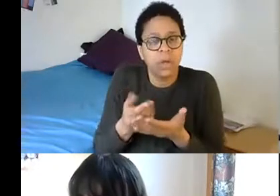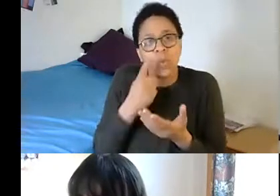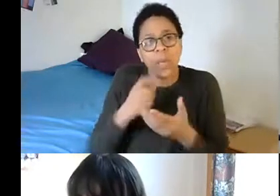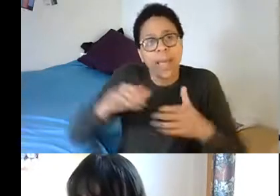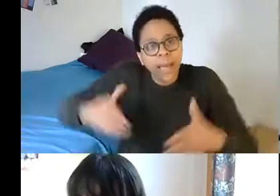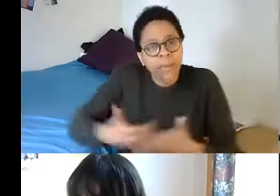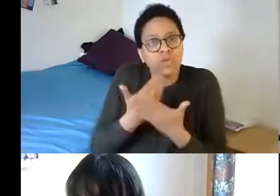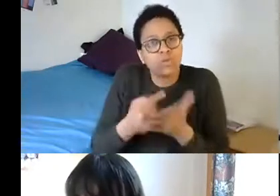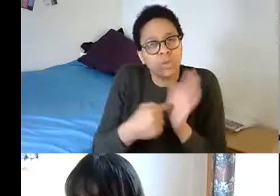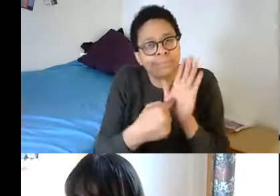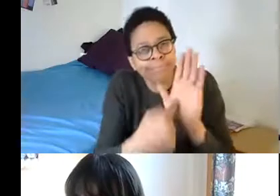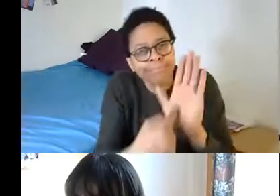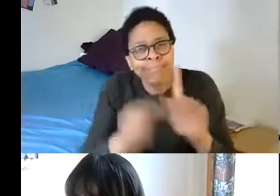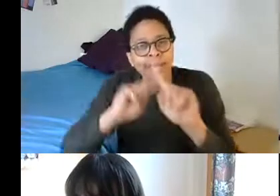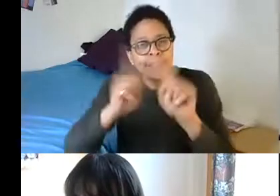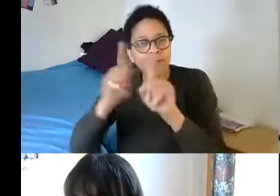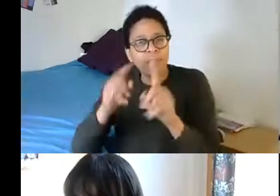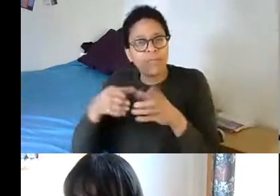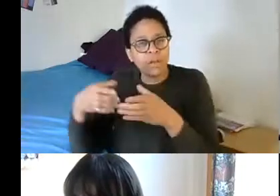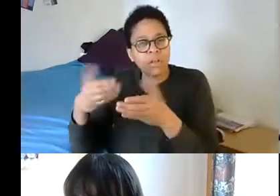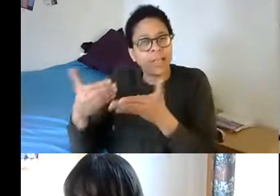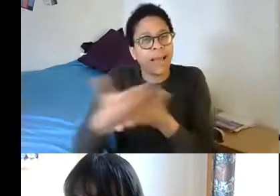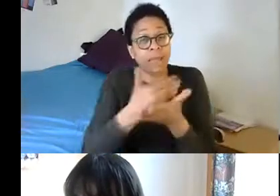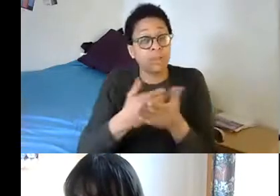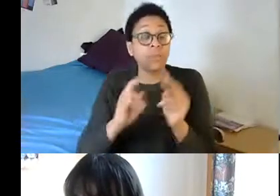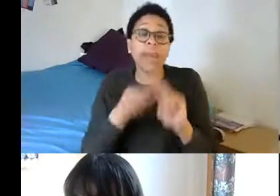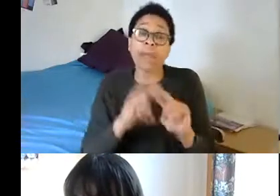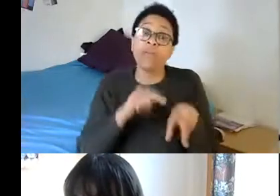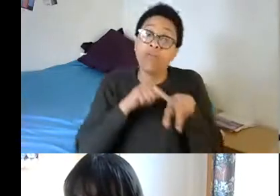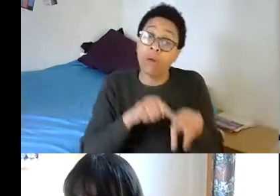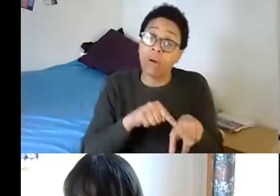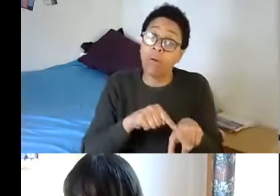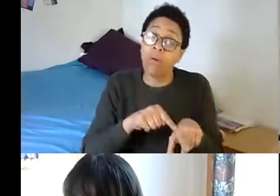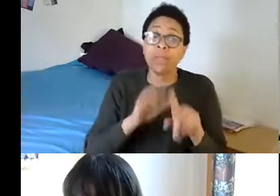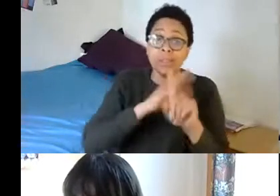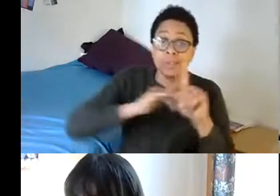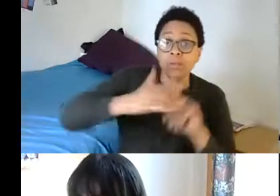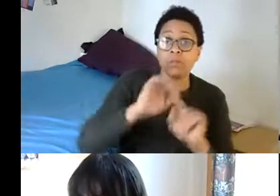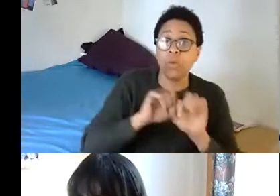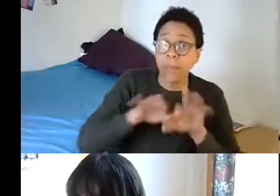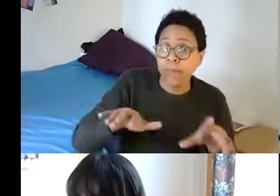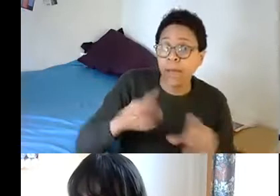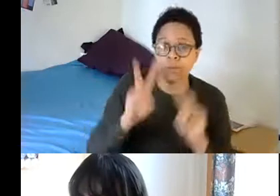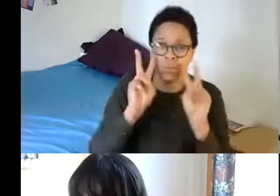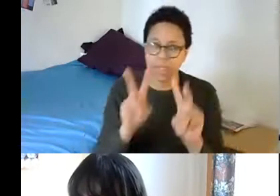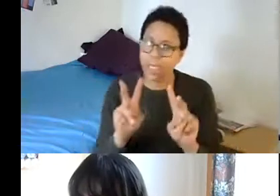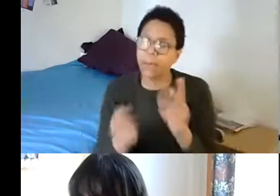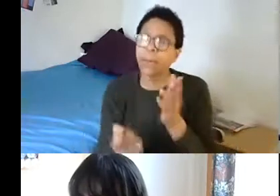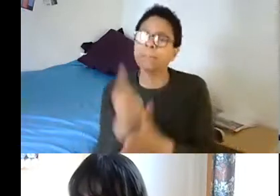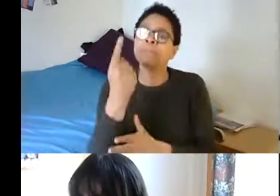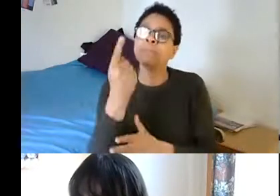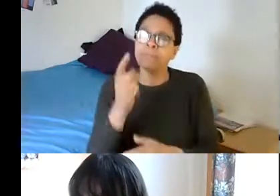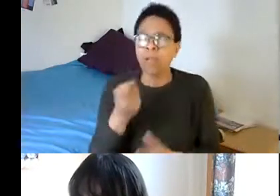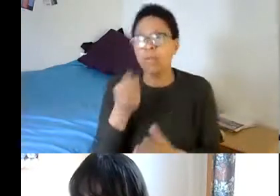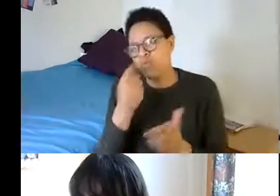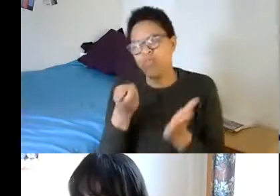various different collections. But if you follow our newsletter or social media, you'll see those come up, and you can register for